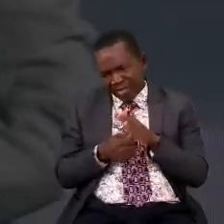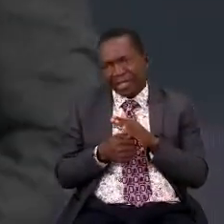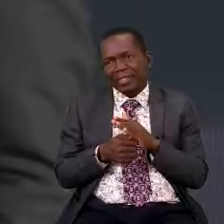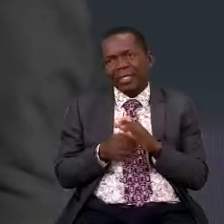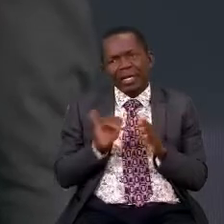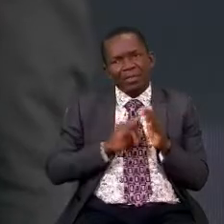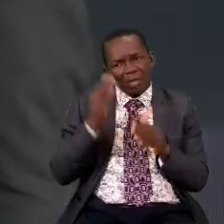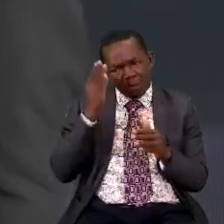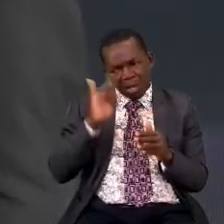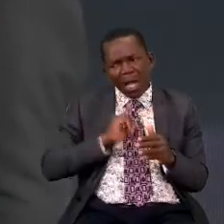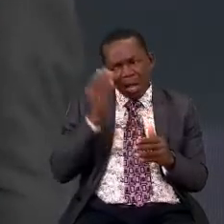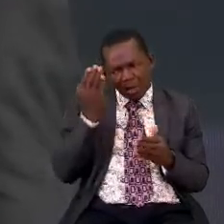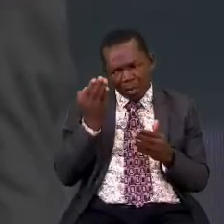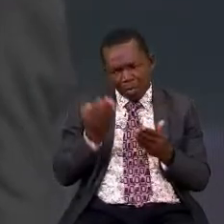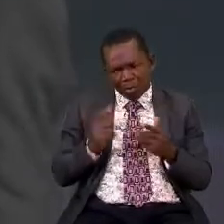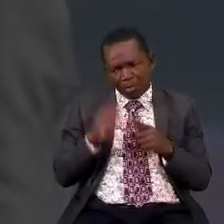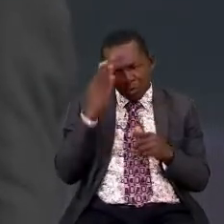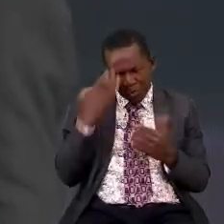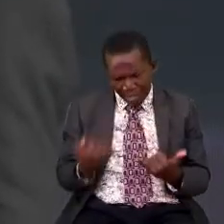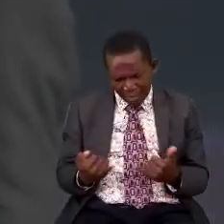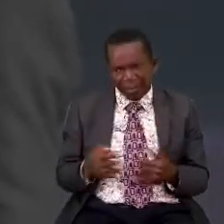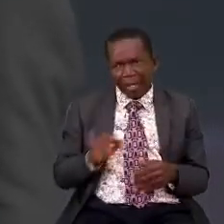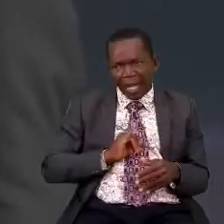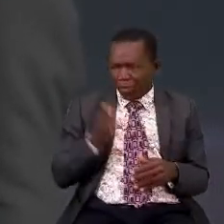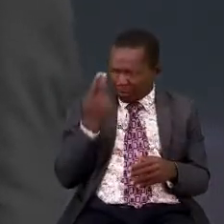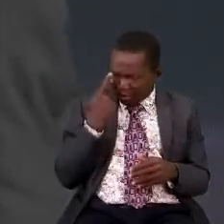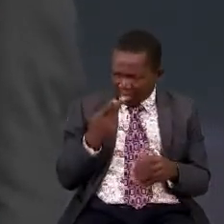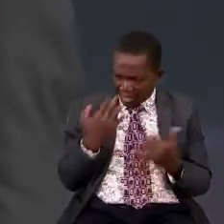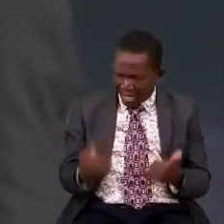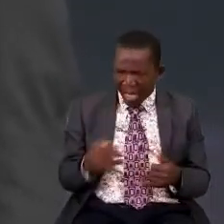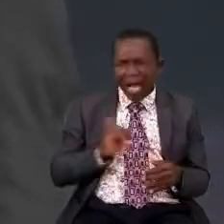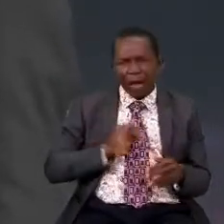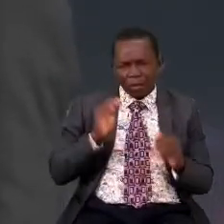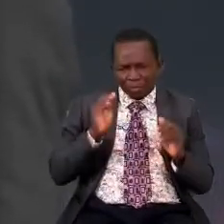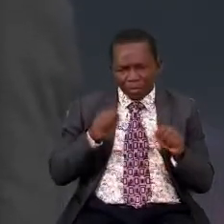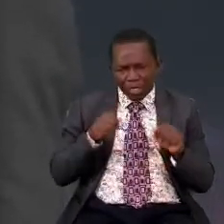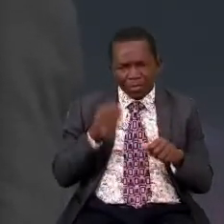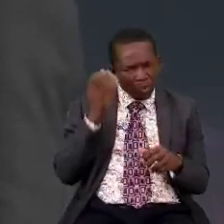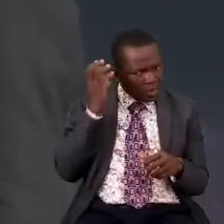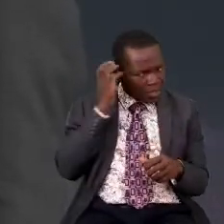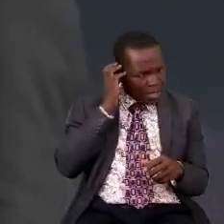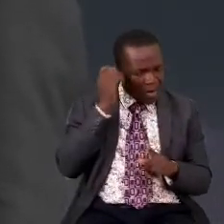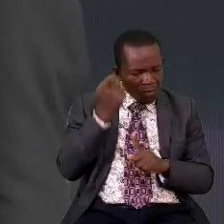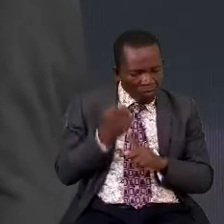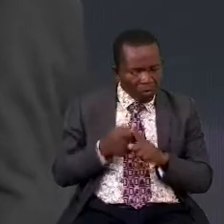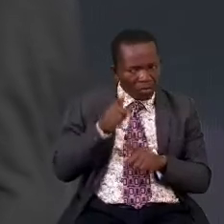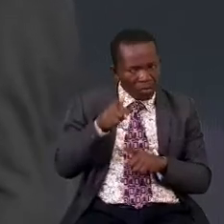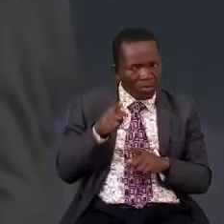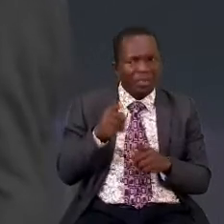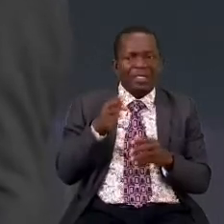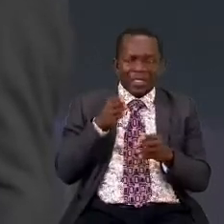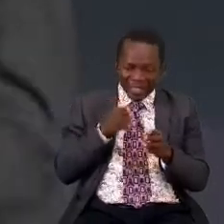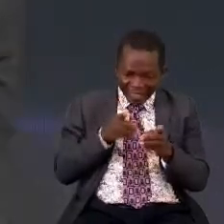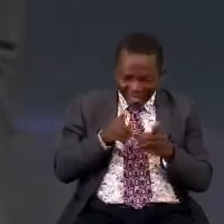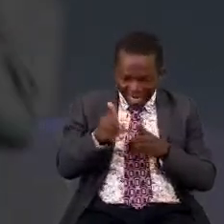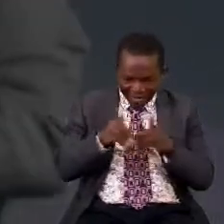you directly. Who is going to talk to me in the city? All those people that have been persecuting, how are they going to